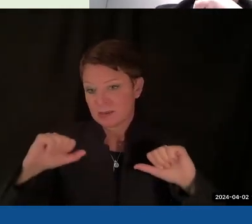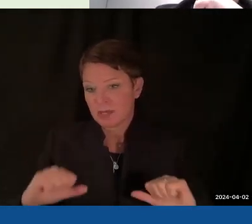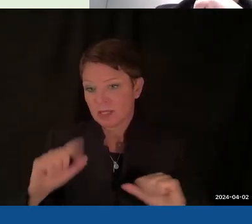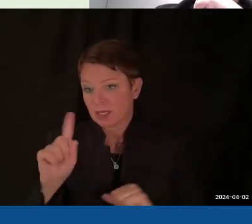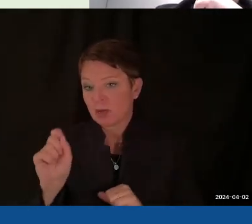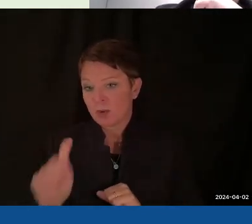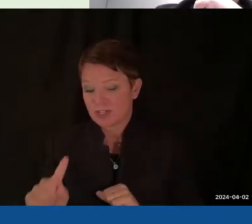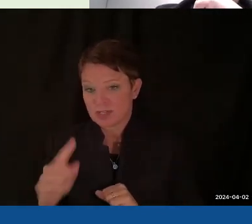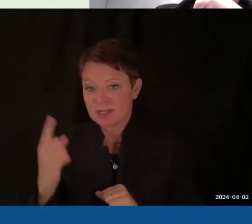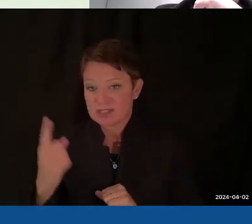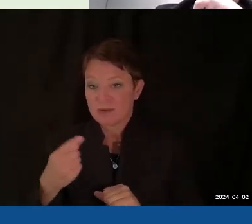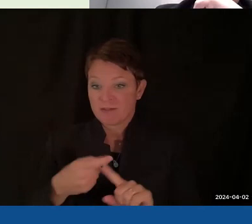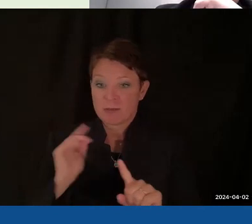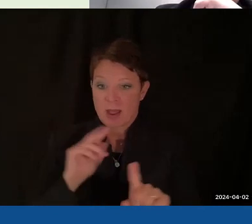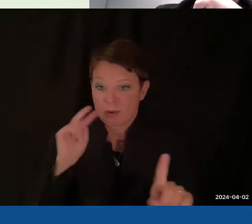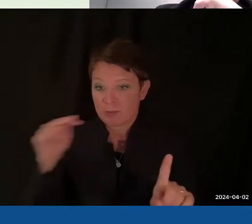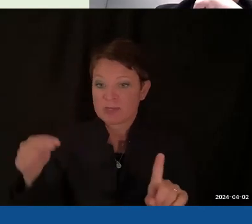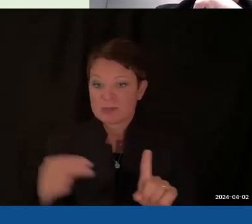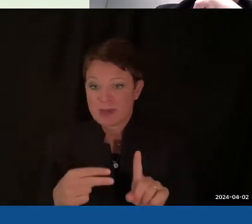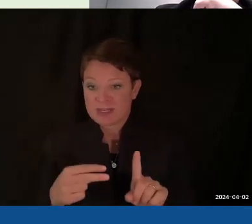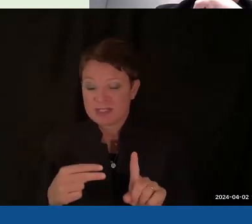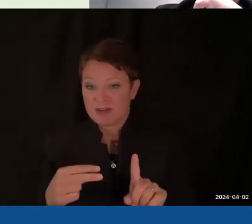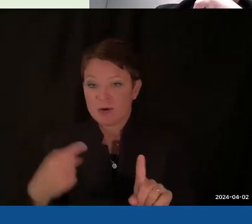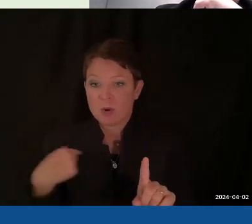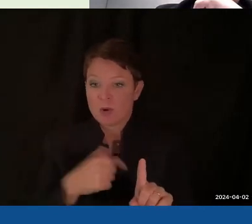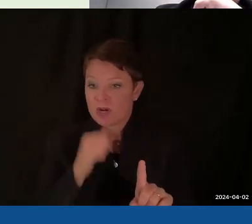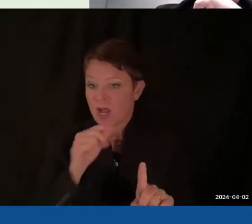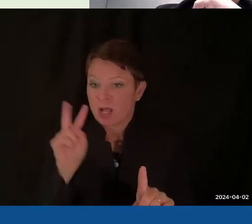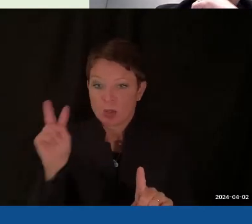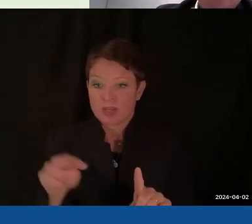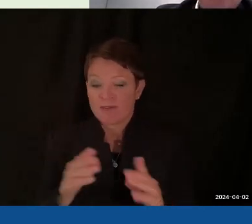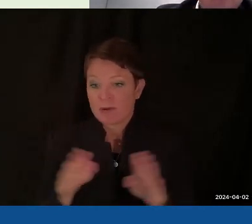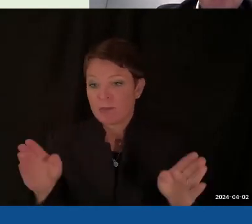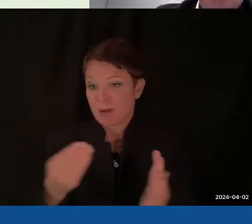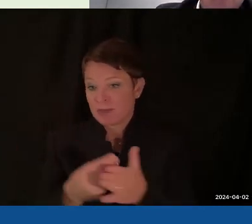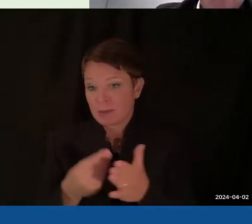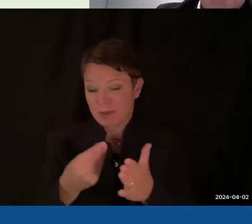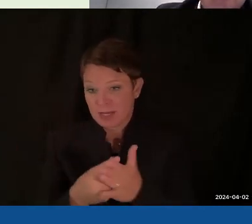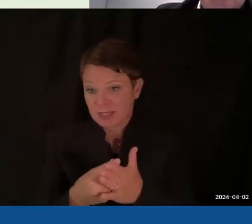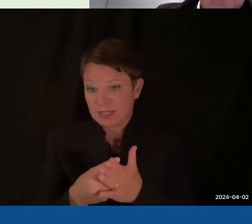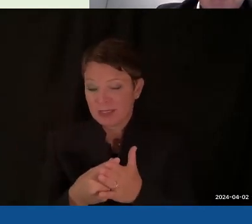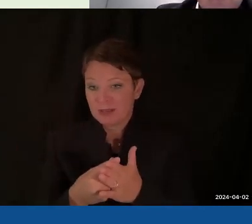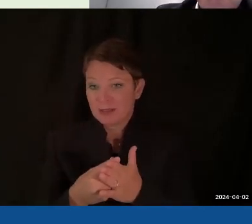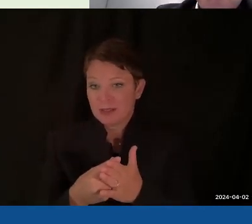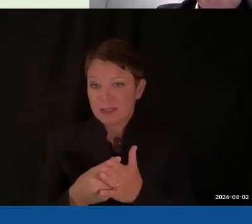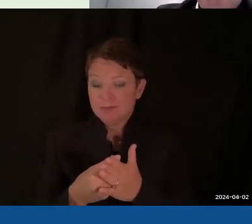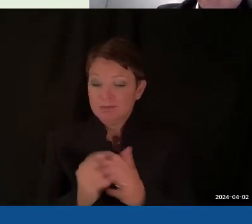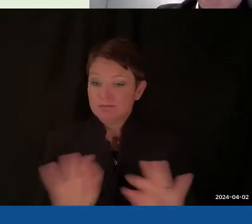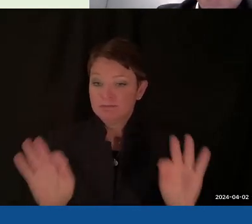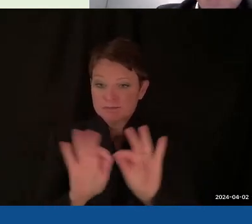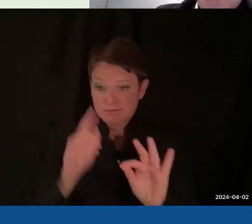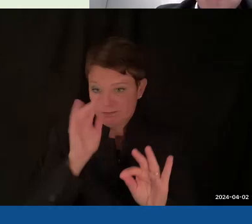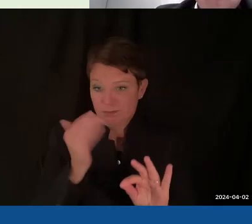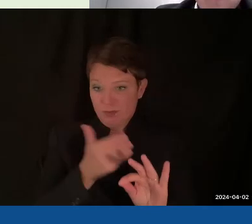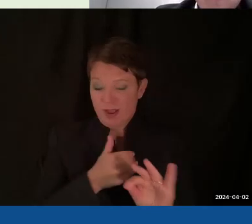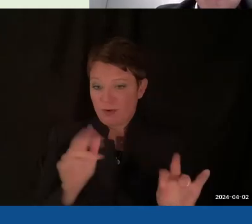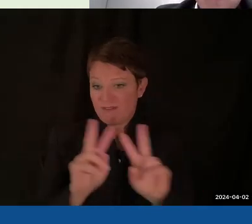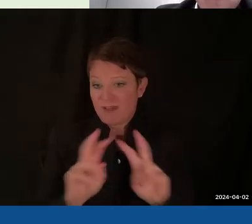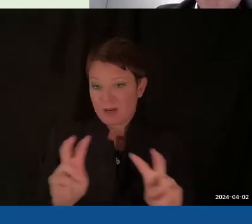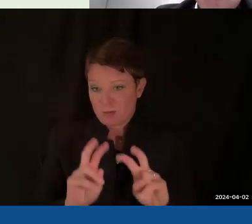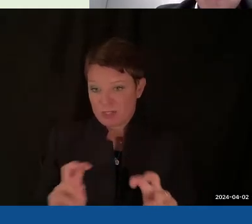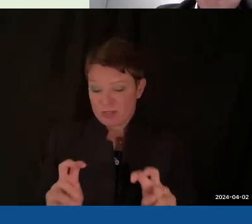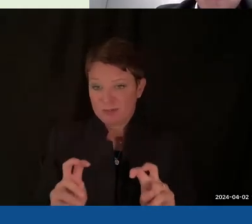question, and one that from our perspective, since we are not looking for any public money, that's one that's key to our evaluation